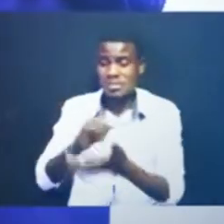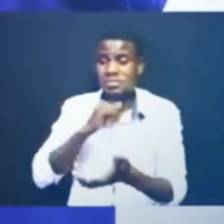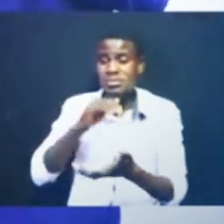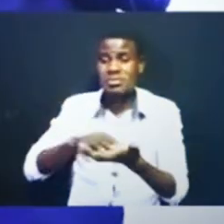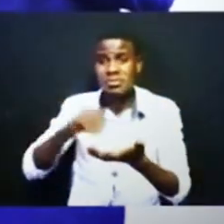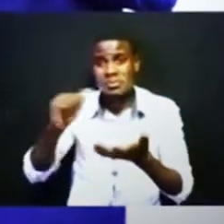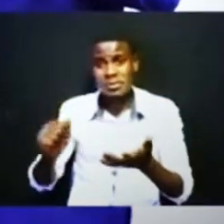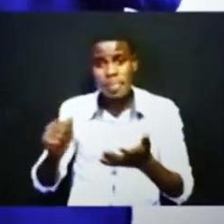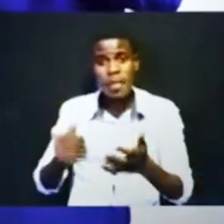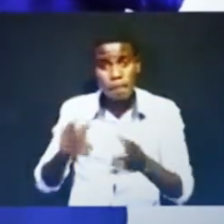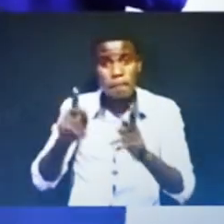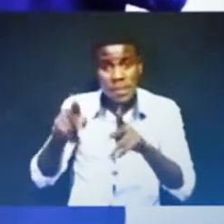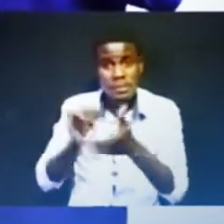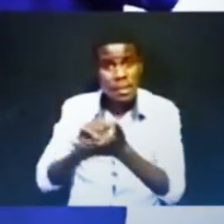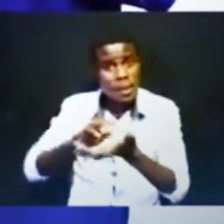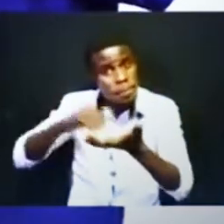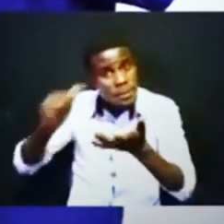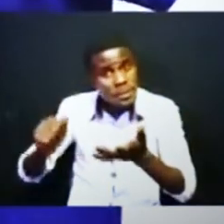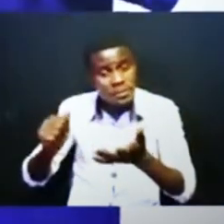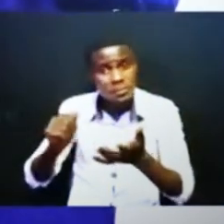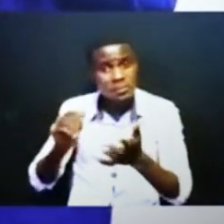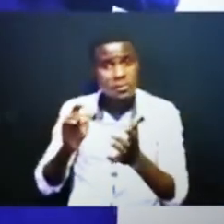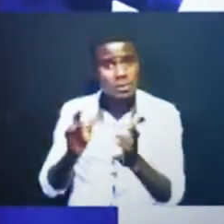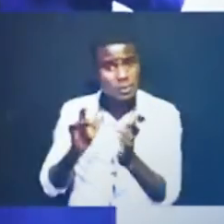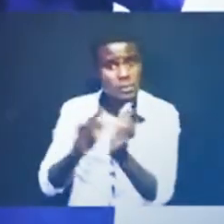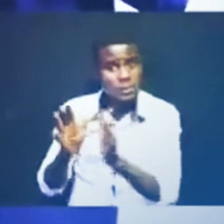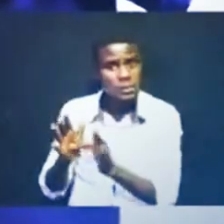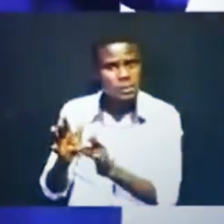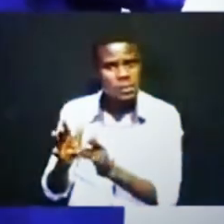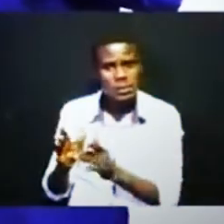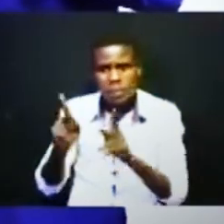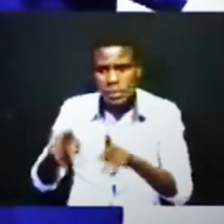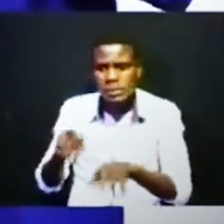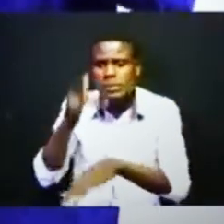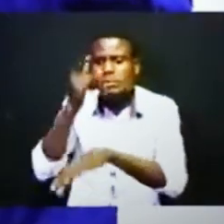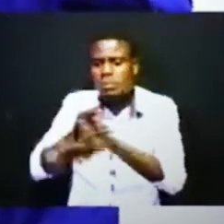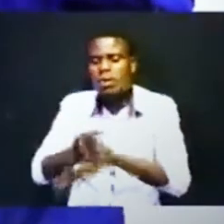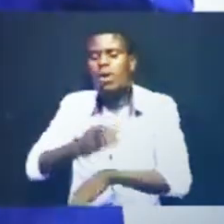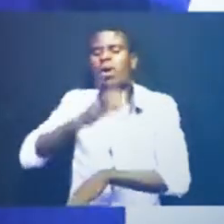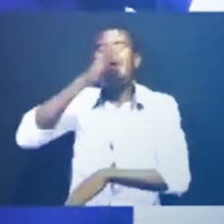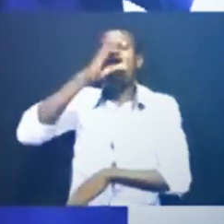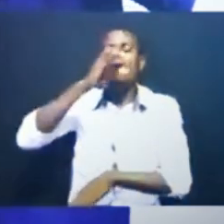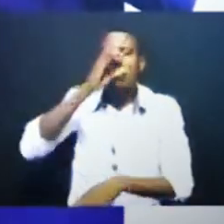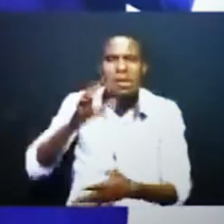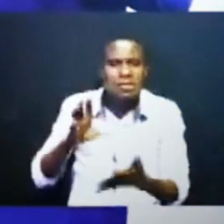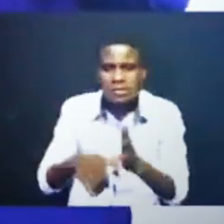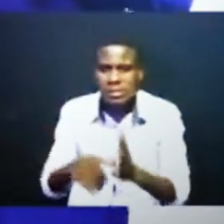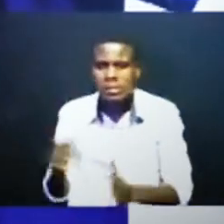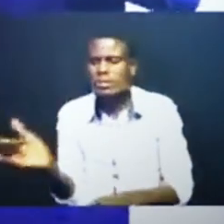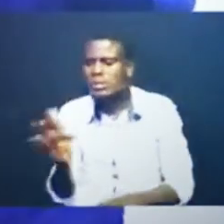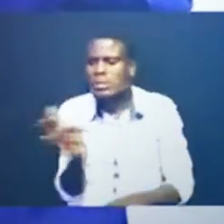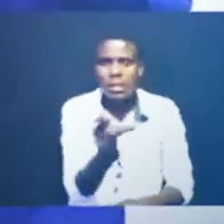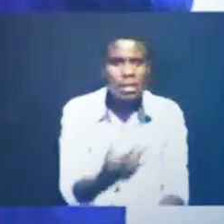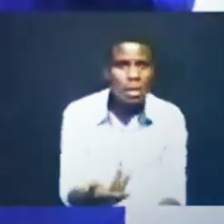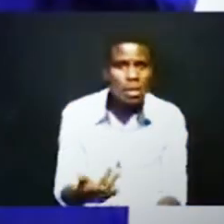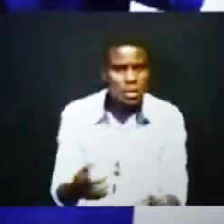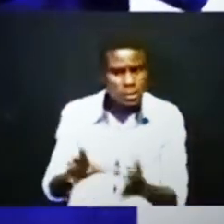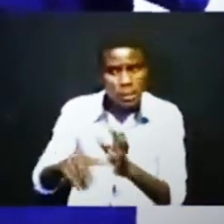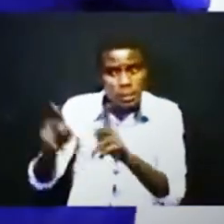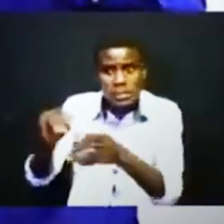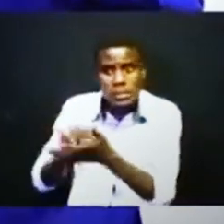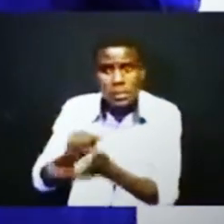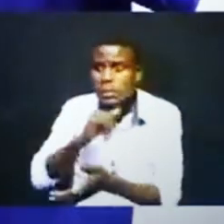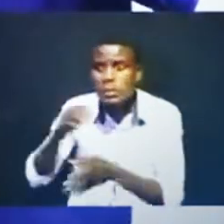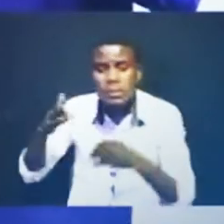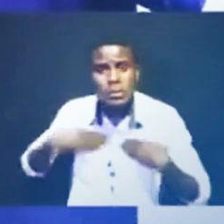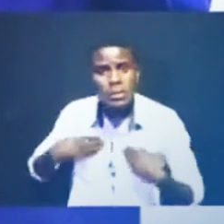want the unbeliever to do? What is flesh? It's flesh. To the be wish you be only Christo no ba bravo funa. Ne yon wanwa. Ni only Christo no